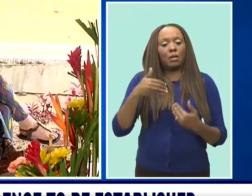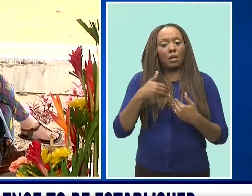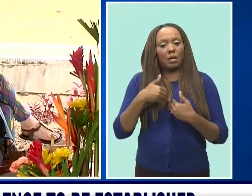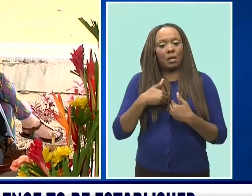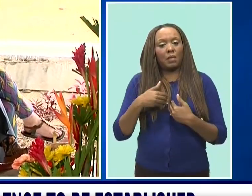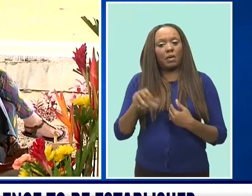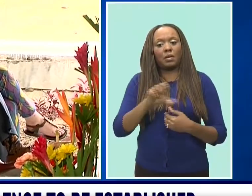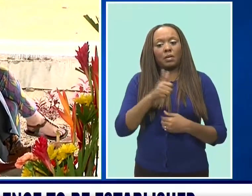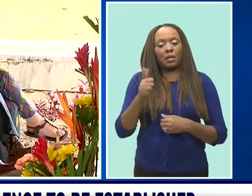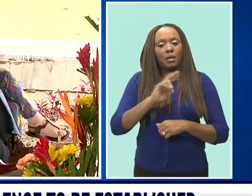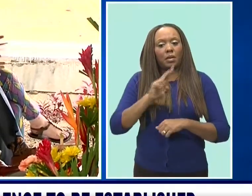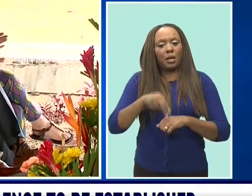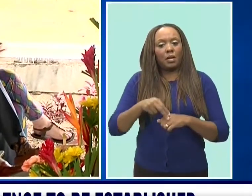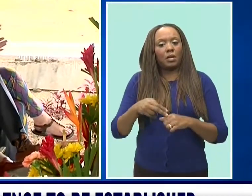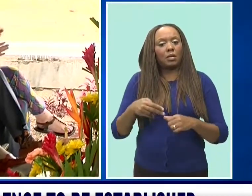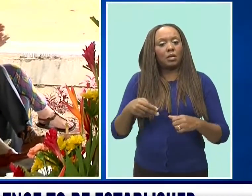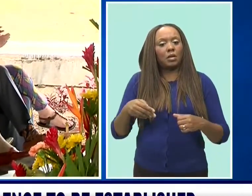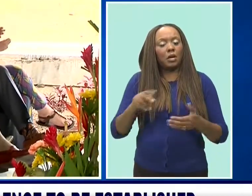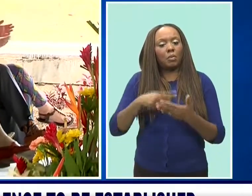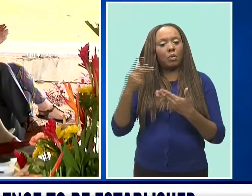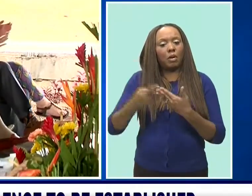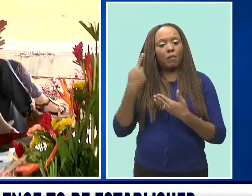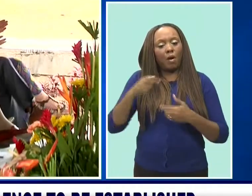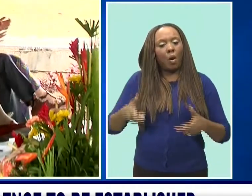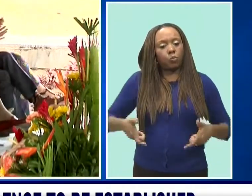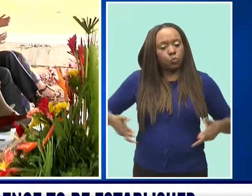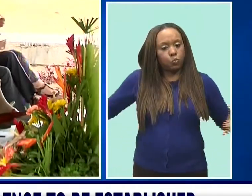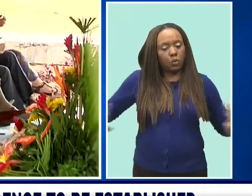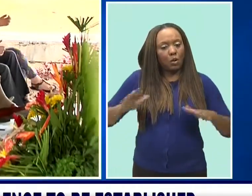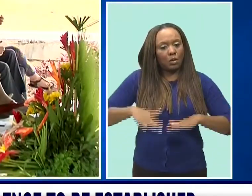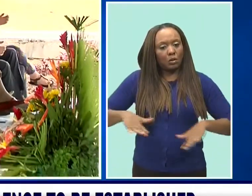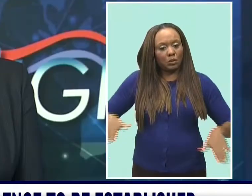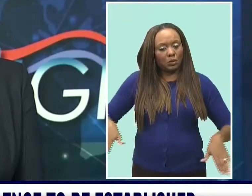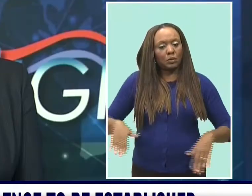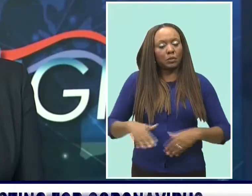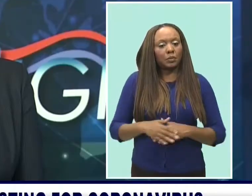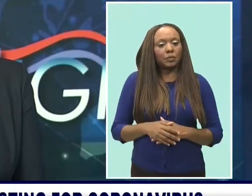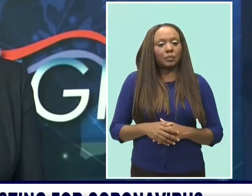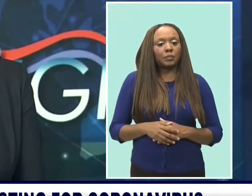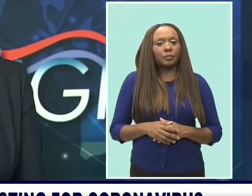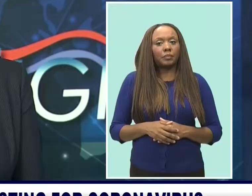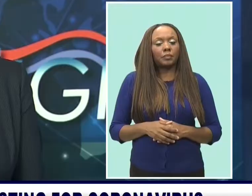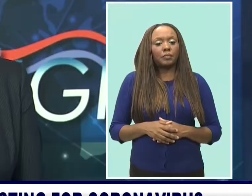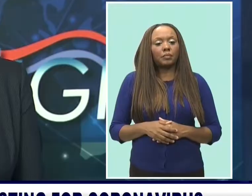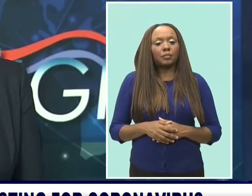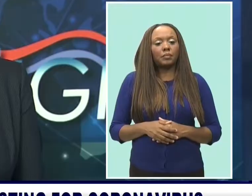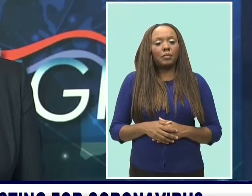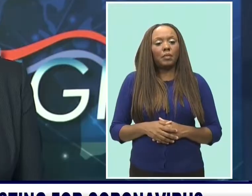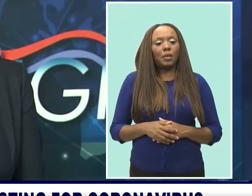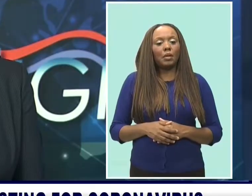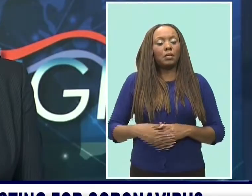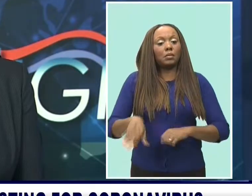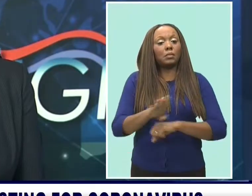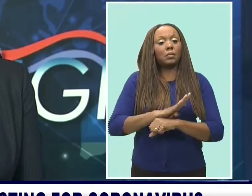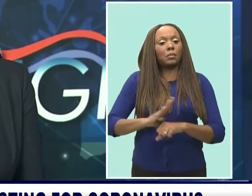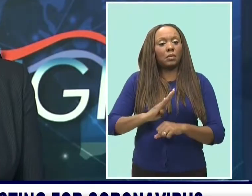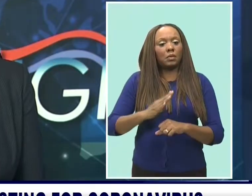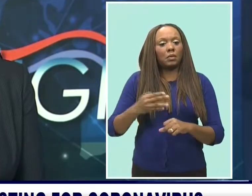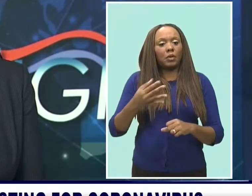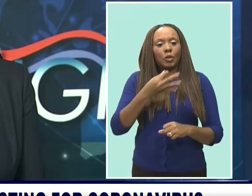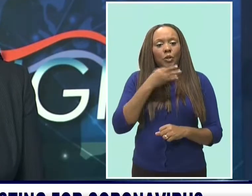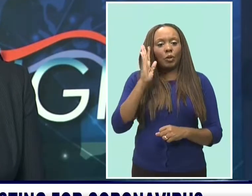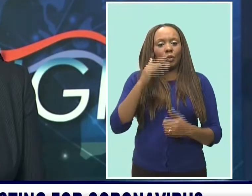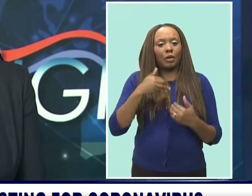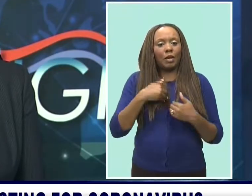is also to be completed. Sharika Griffith, CBC News. Barbados will soon obtain testing kits